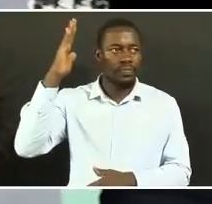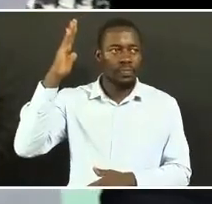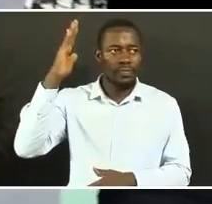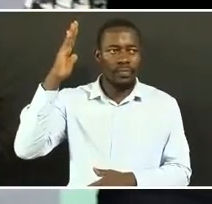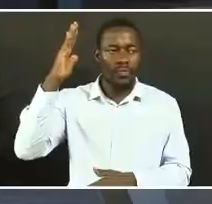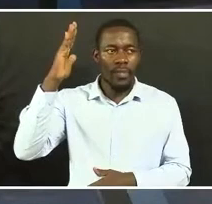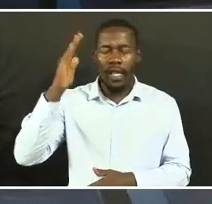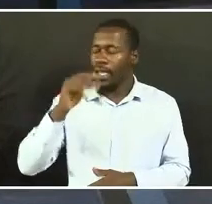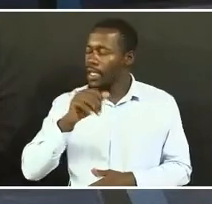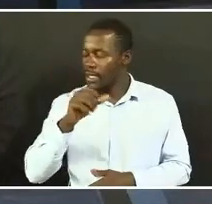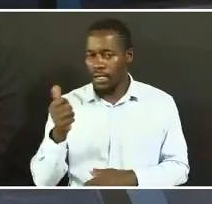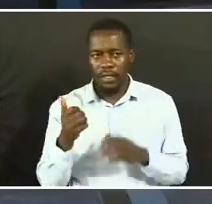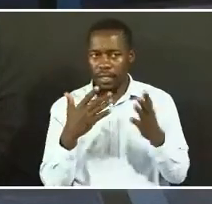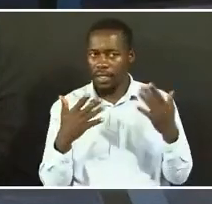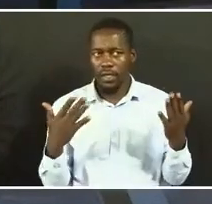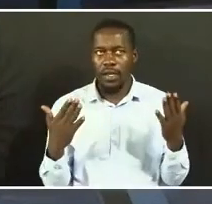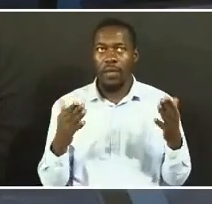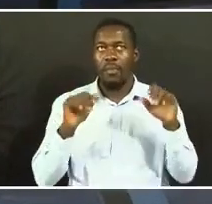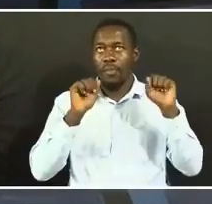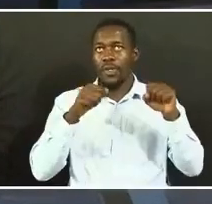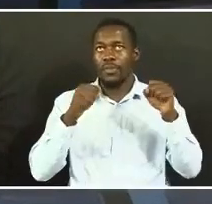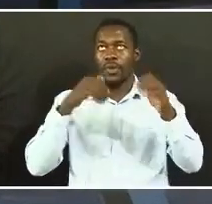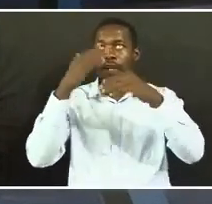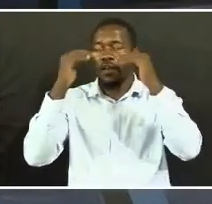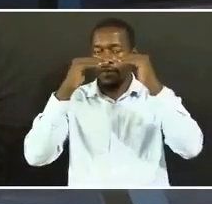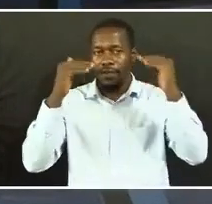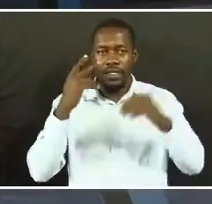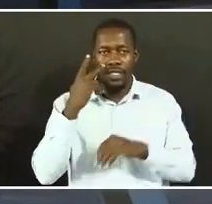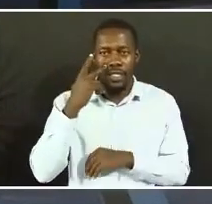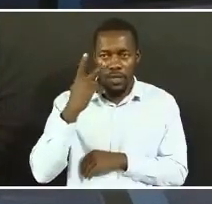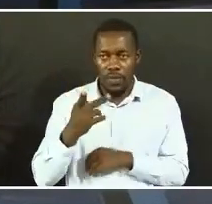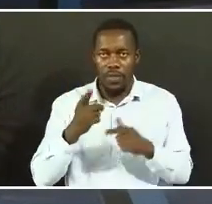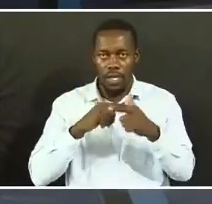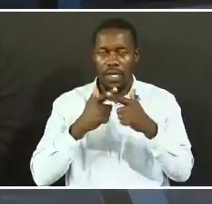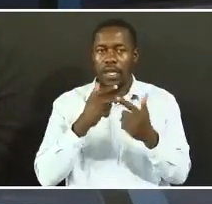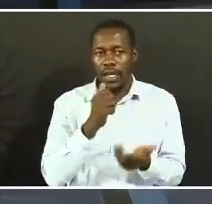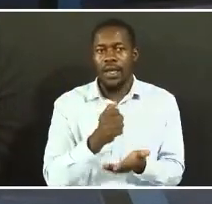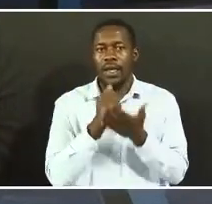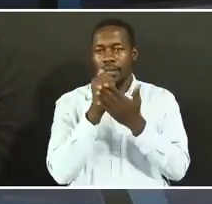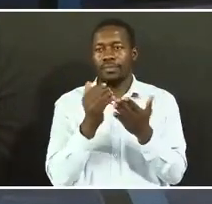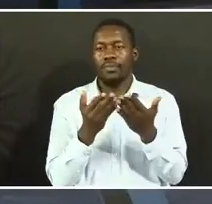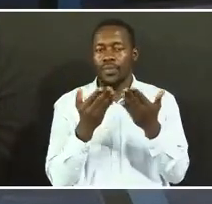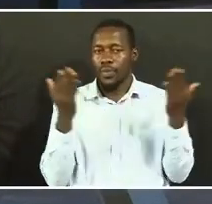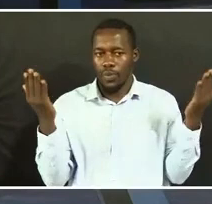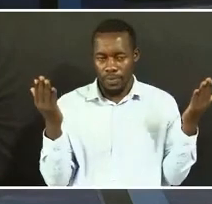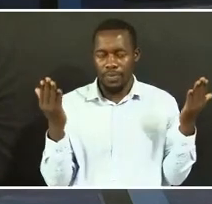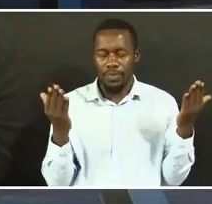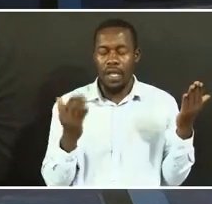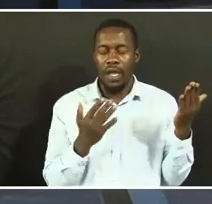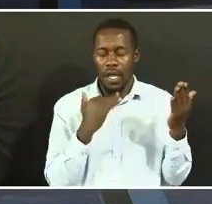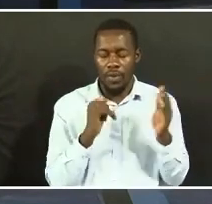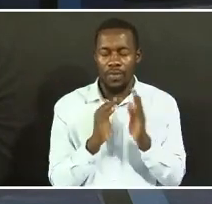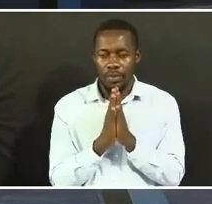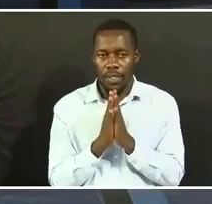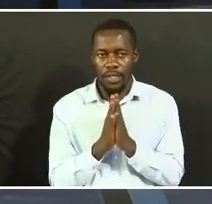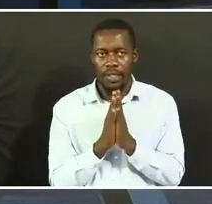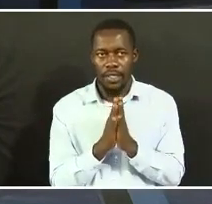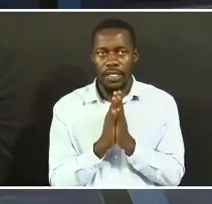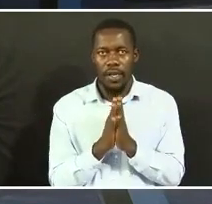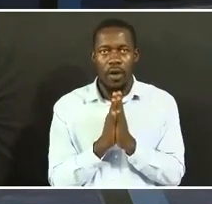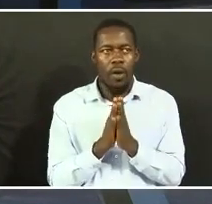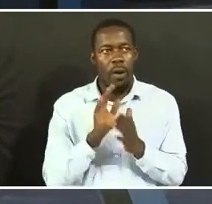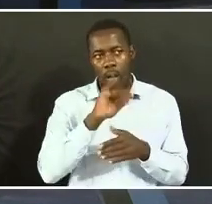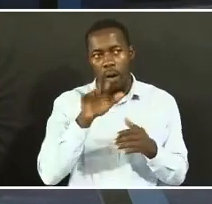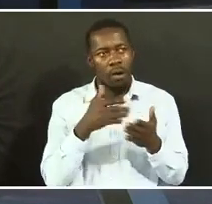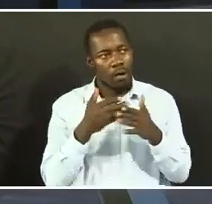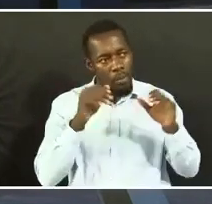that heaven may take a special note of you this afternoon as I make this concluding prayer, that we all